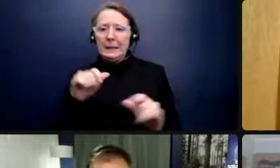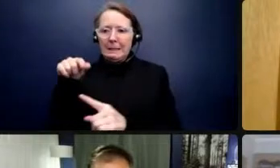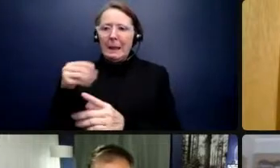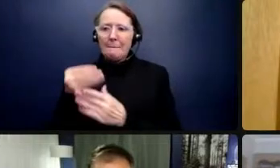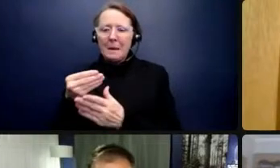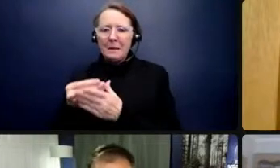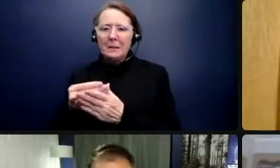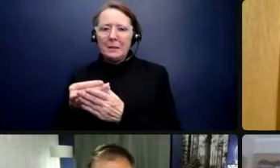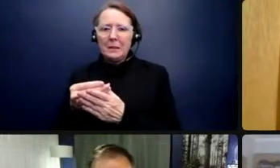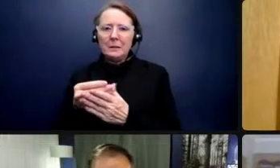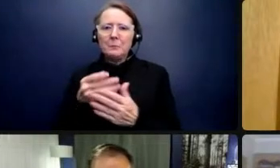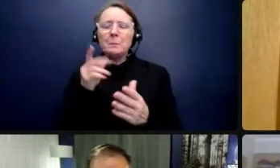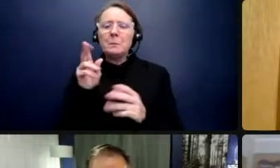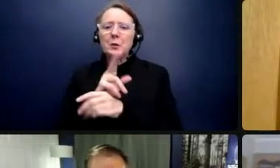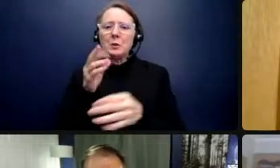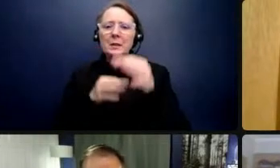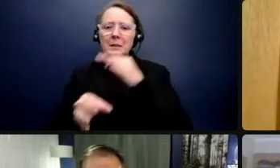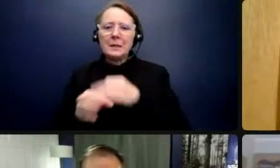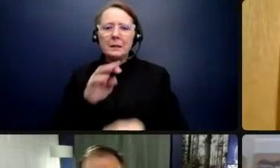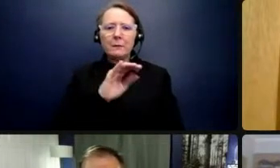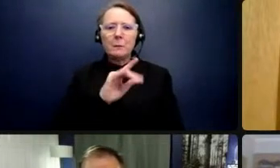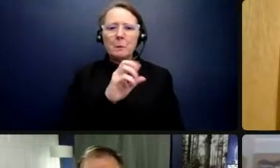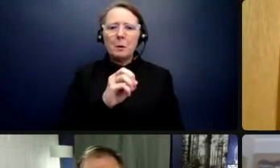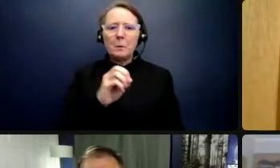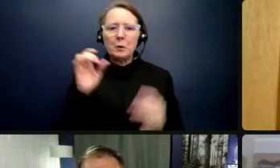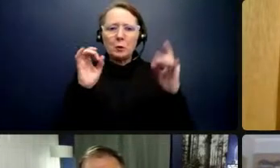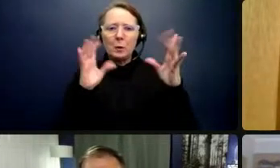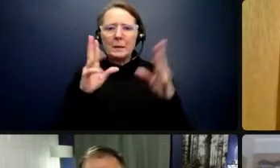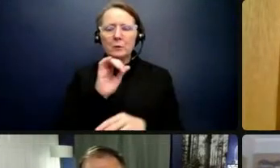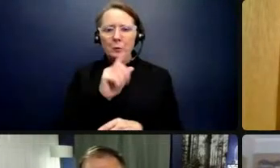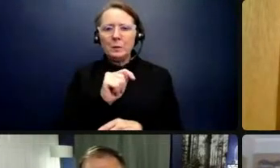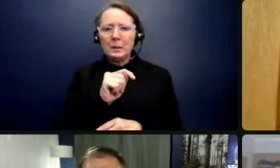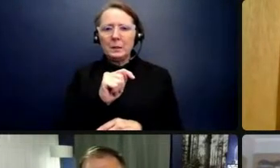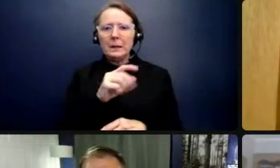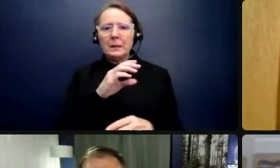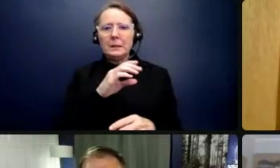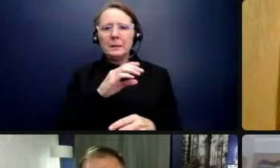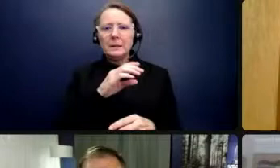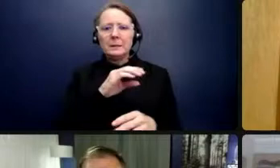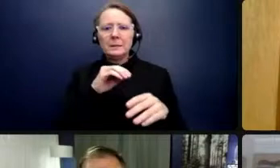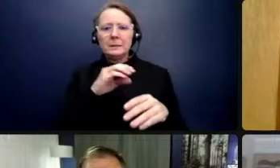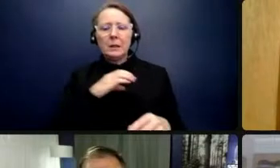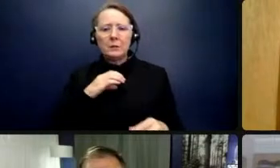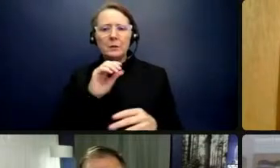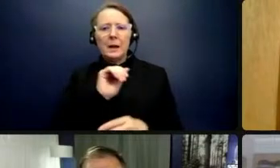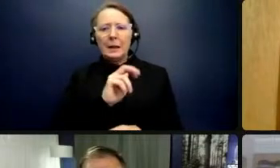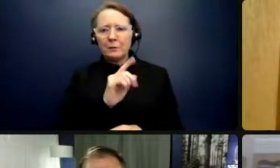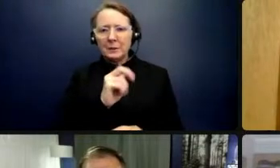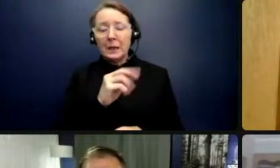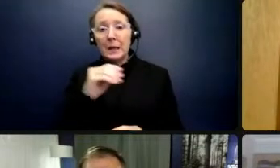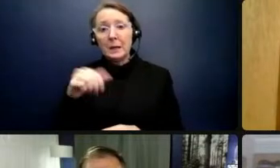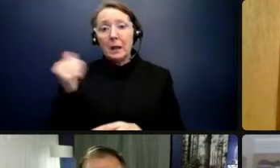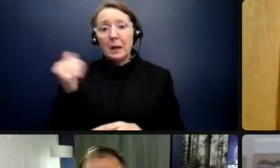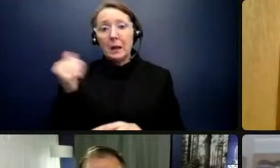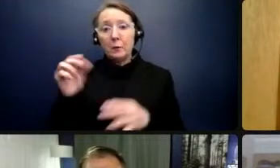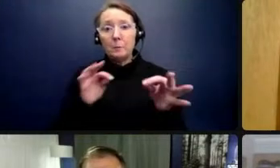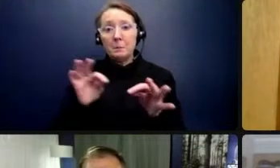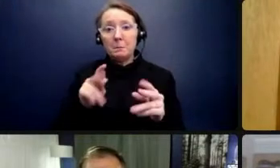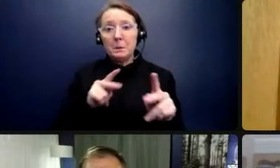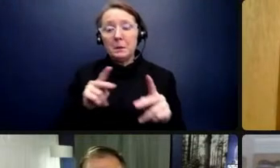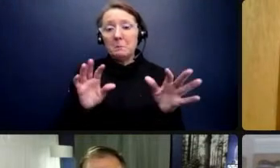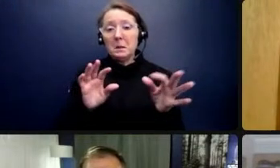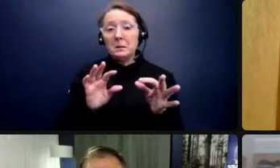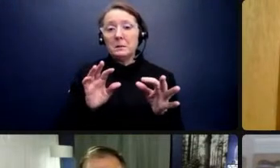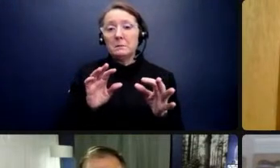used in lieu of the mobile crisis unit that Councillor Anderson and others, myself included, have been championing for a long